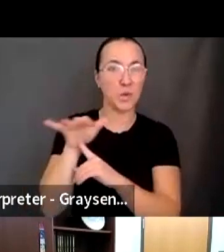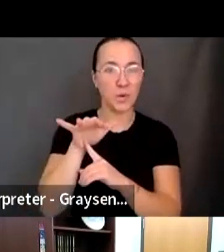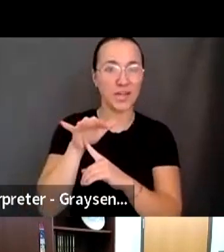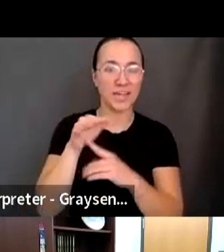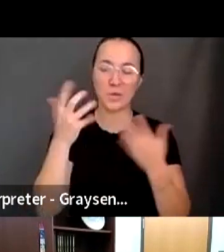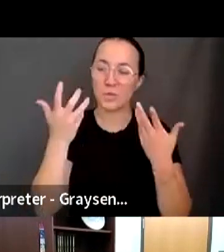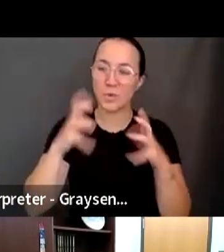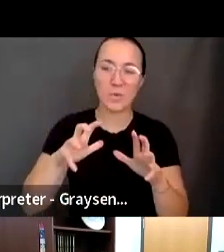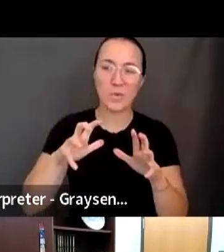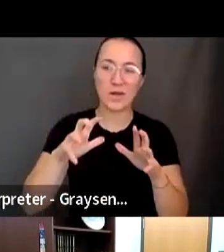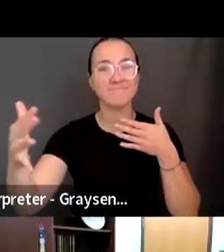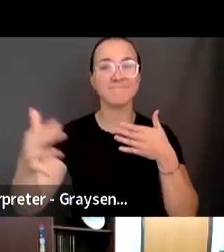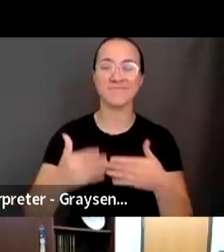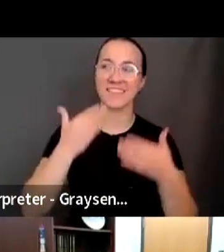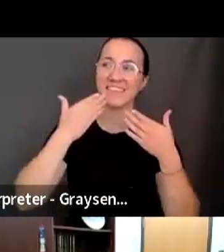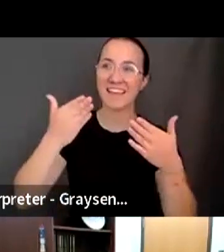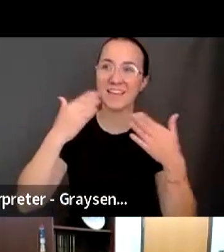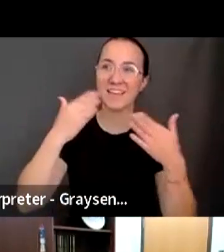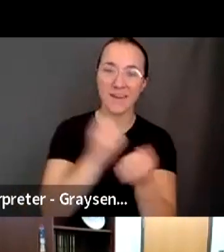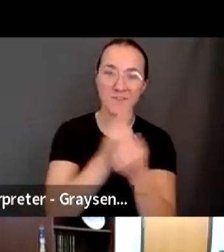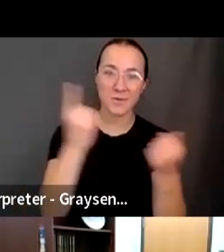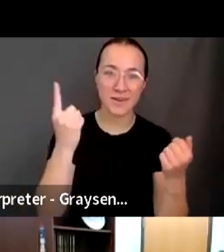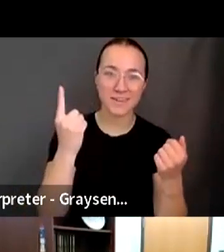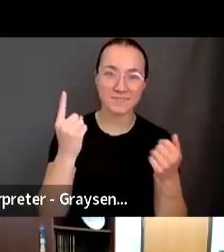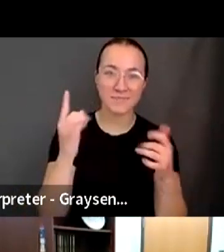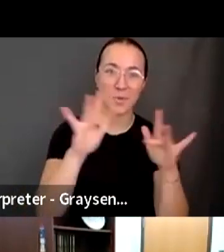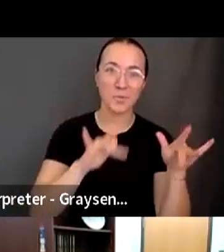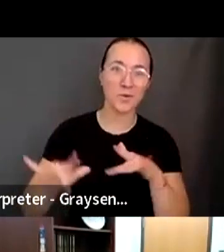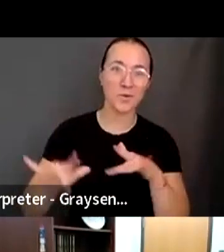happy birthday.